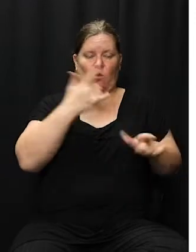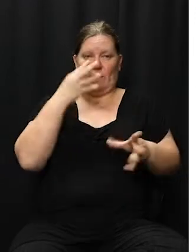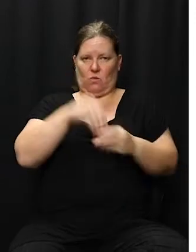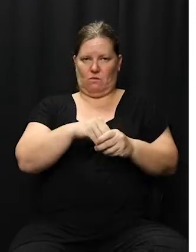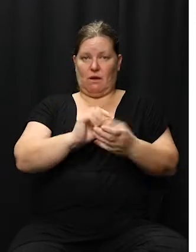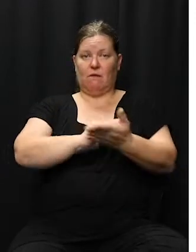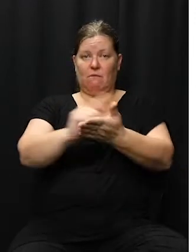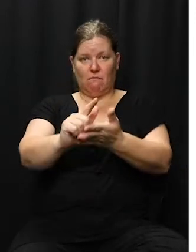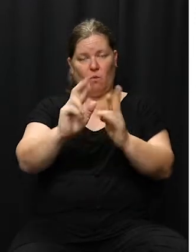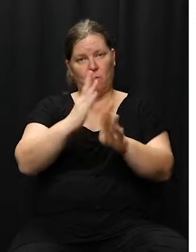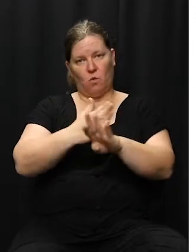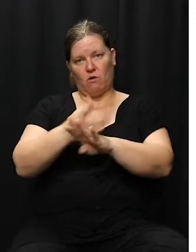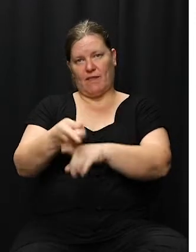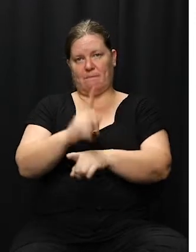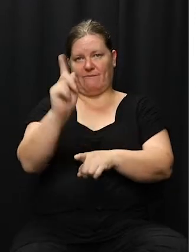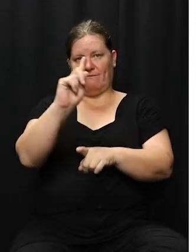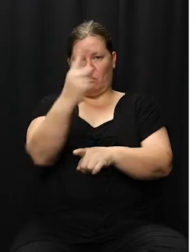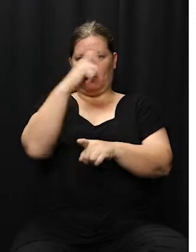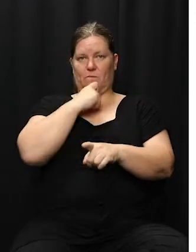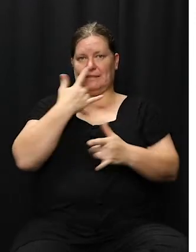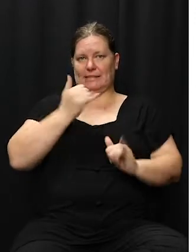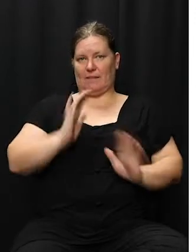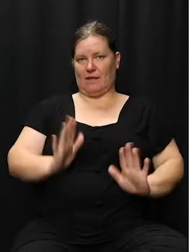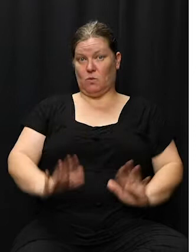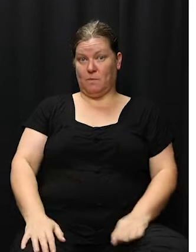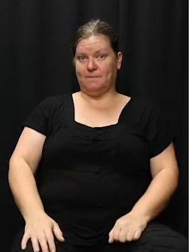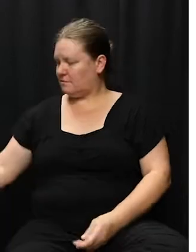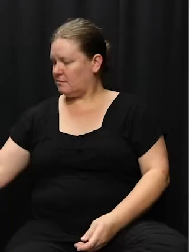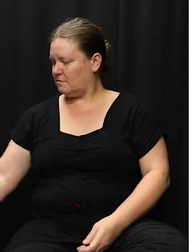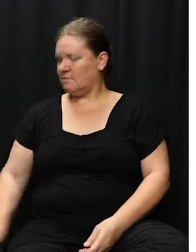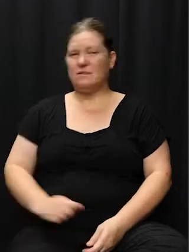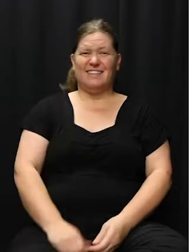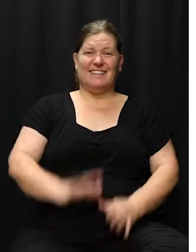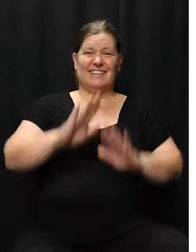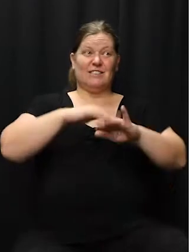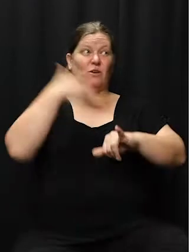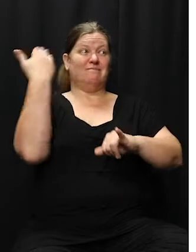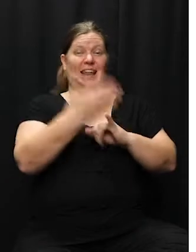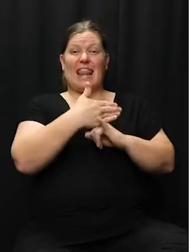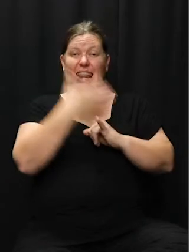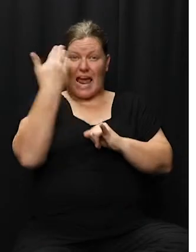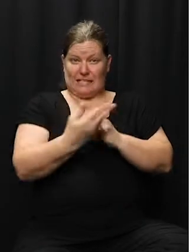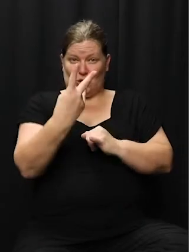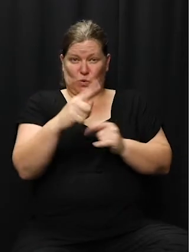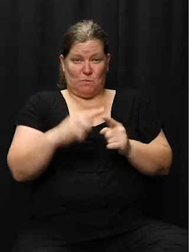teach the next bit, what resources. I hope to work on that later, but first I'm simply doing the assessment tool.